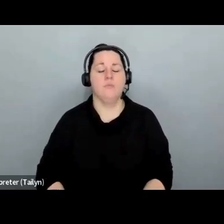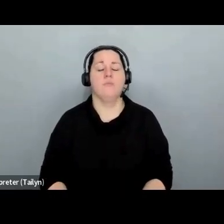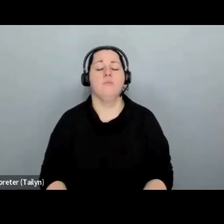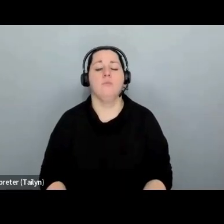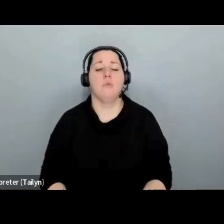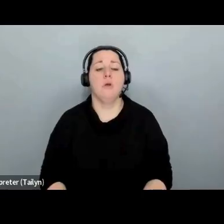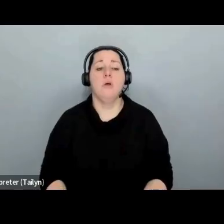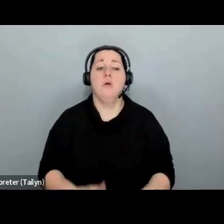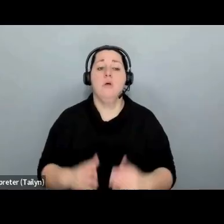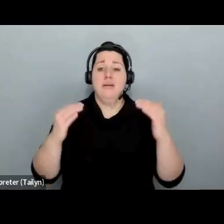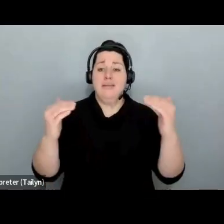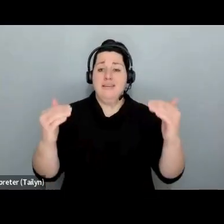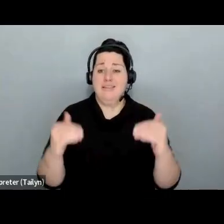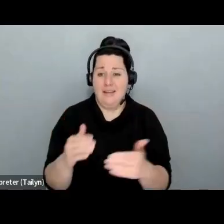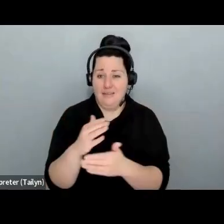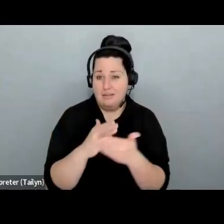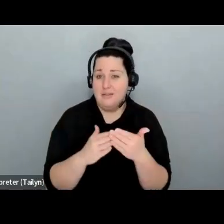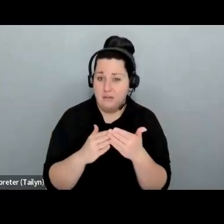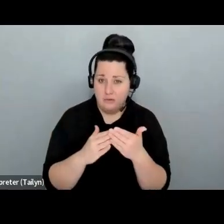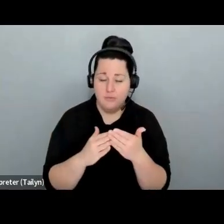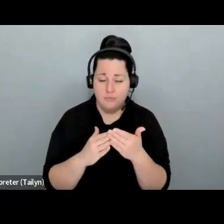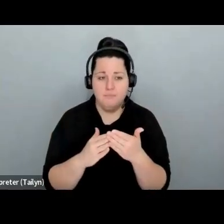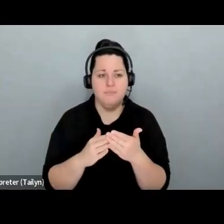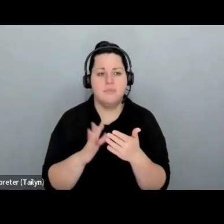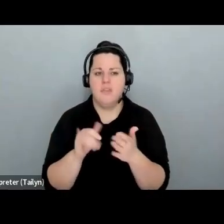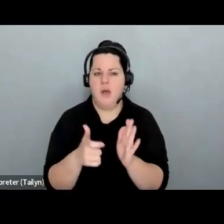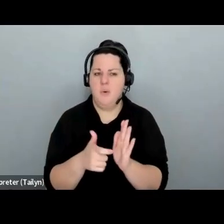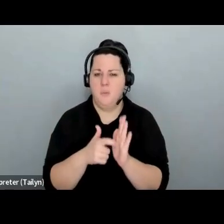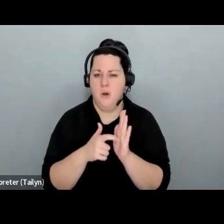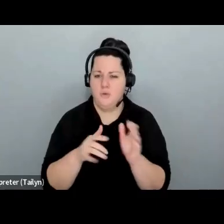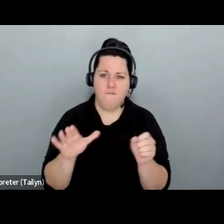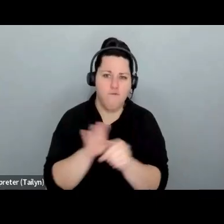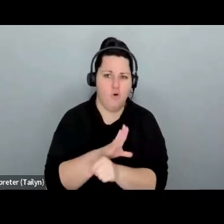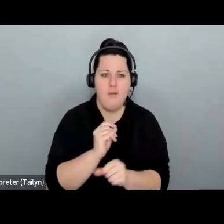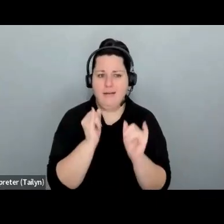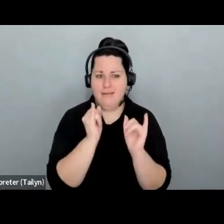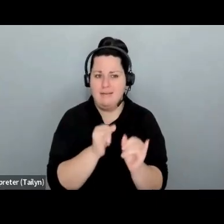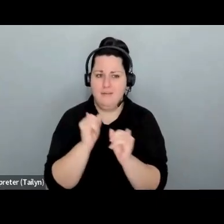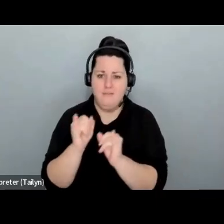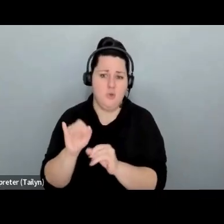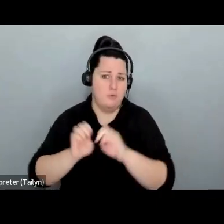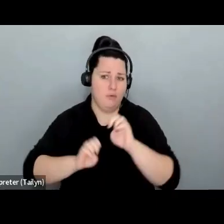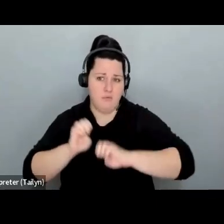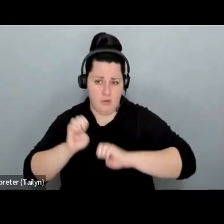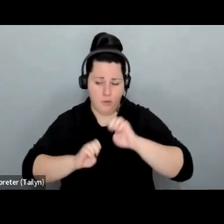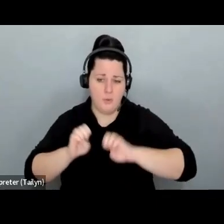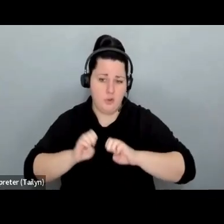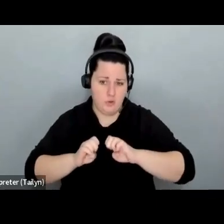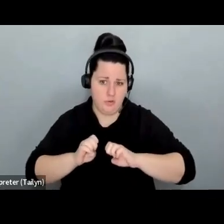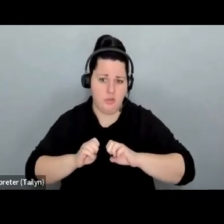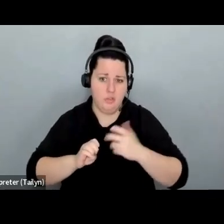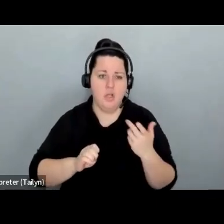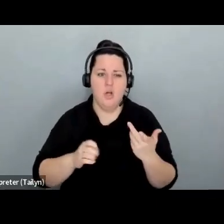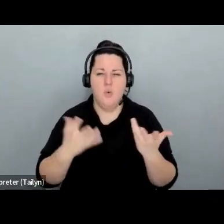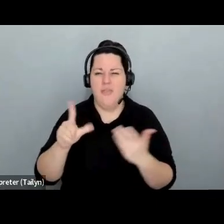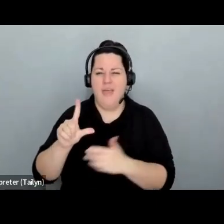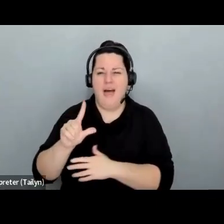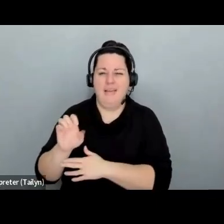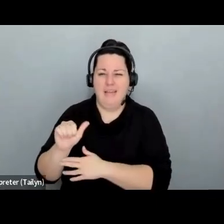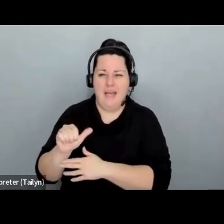The next subsection of the rule requires a full and individual evaluation to be conducted by the